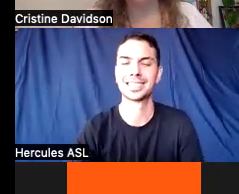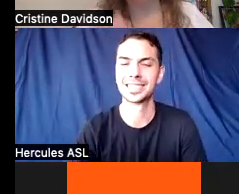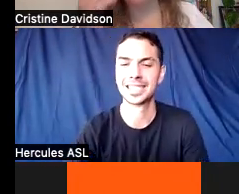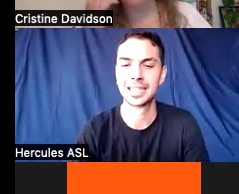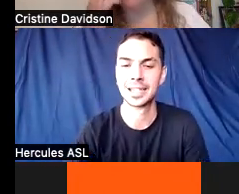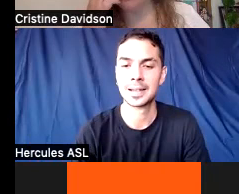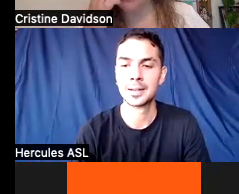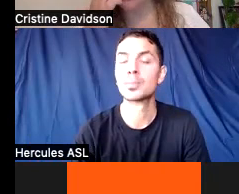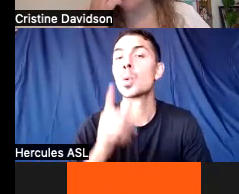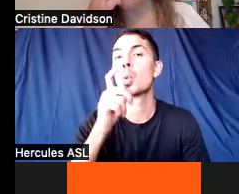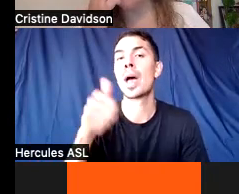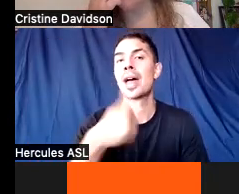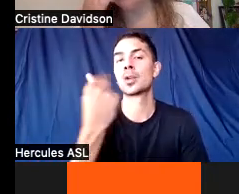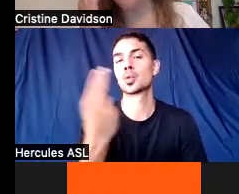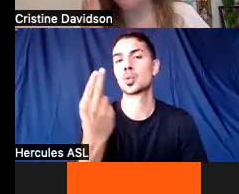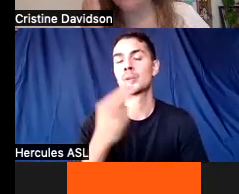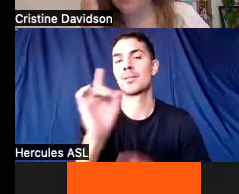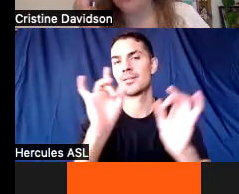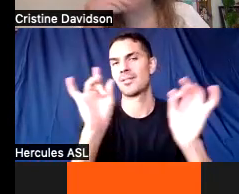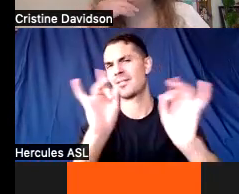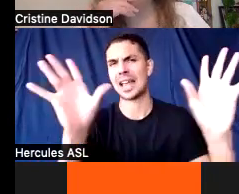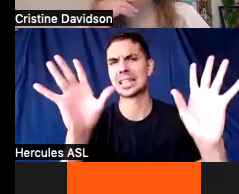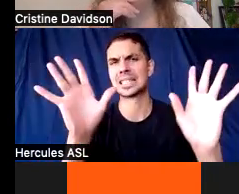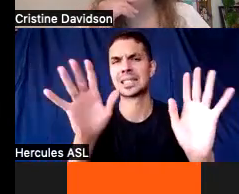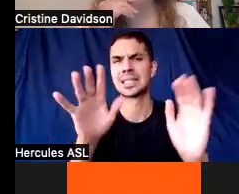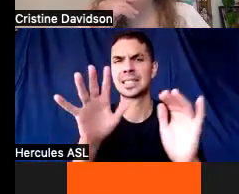Who else uses violence without consequences?